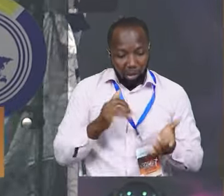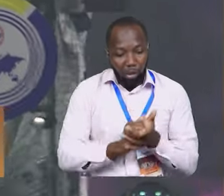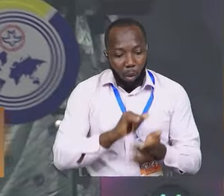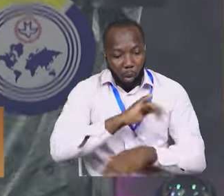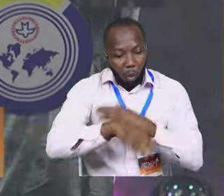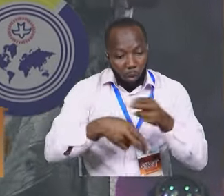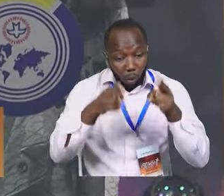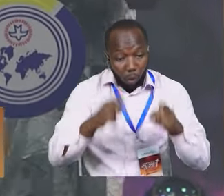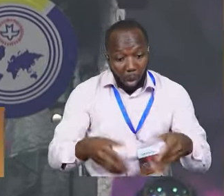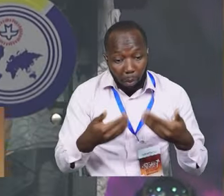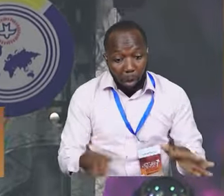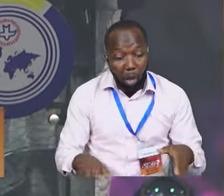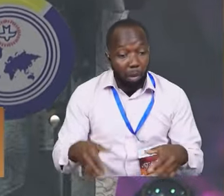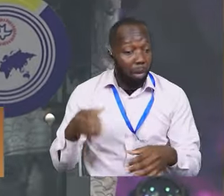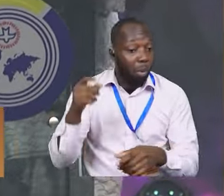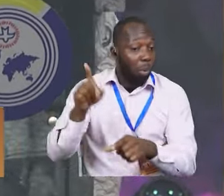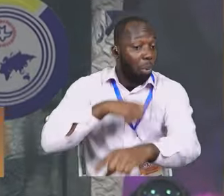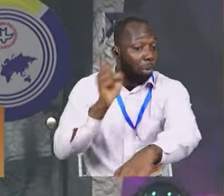What God lost.